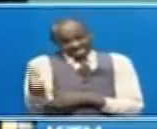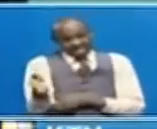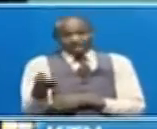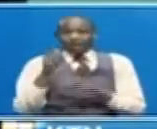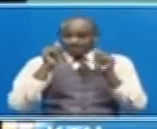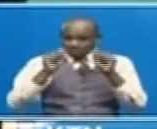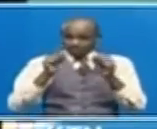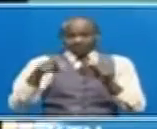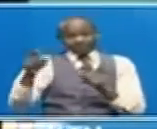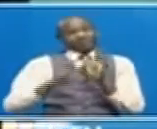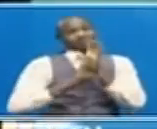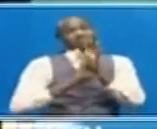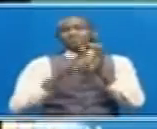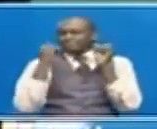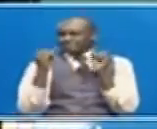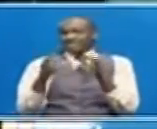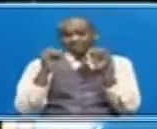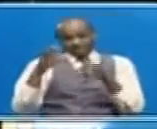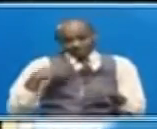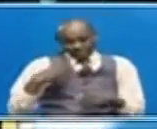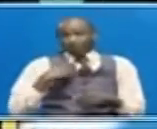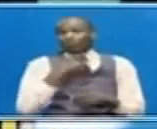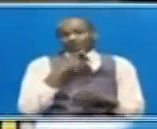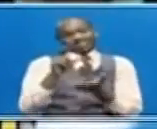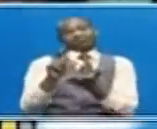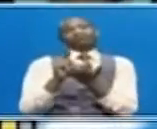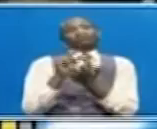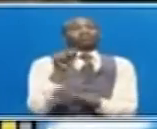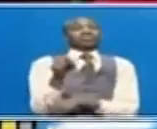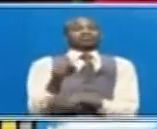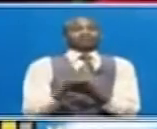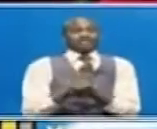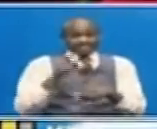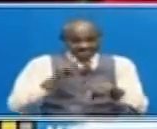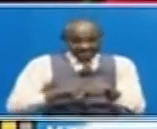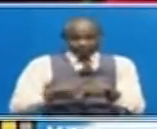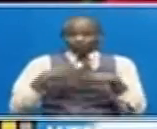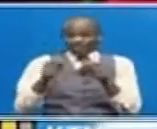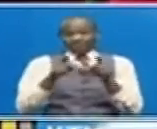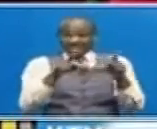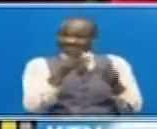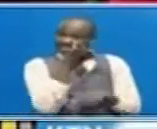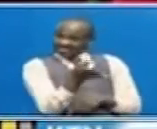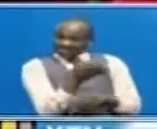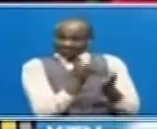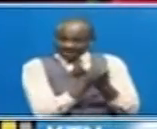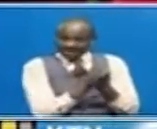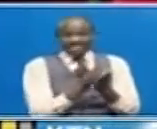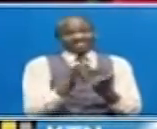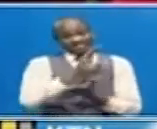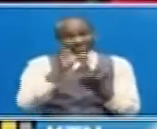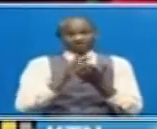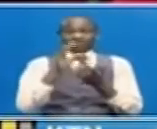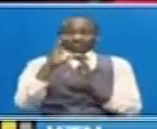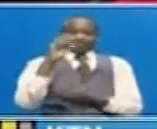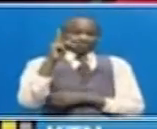still represent a large percentage of the unbanked population in Kenya. When licensing the microfinance bank, the central bank